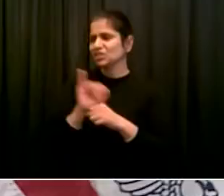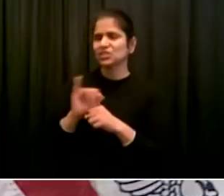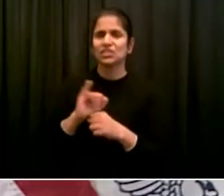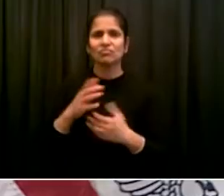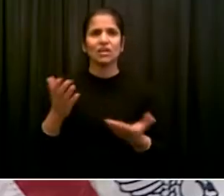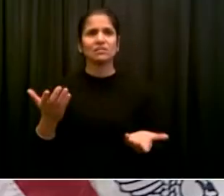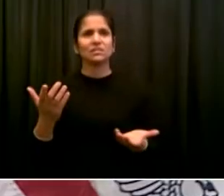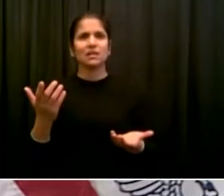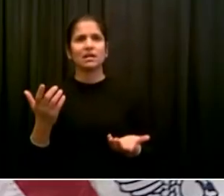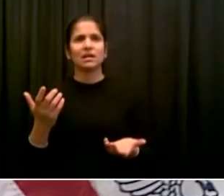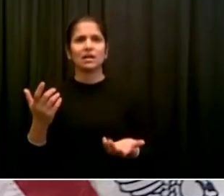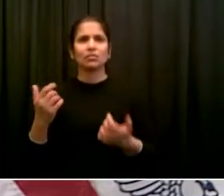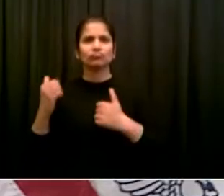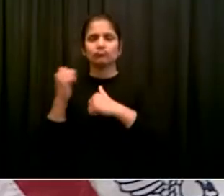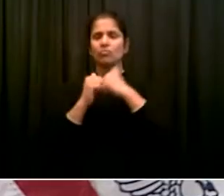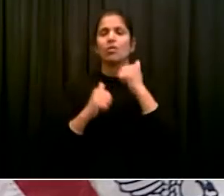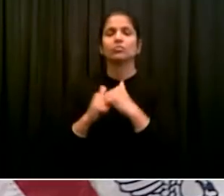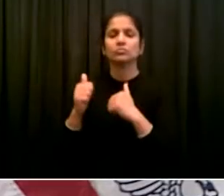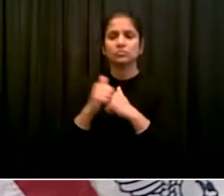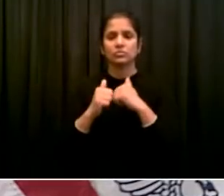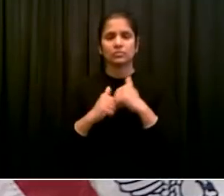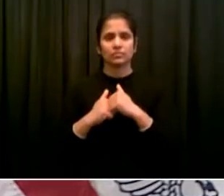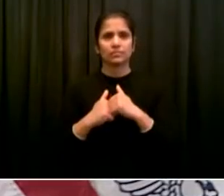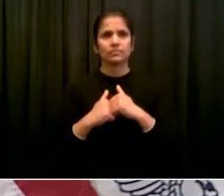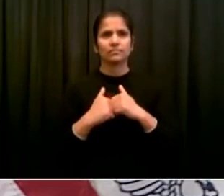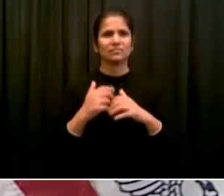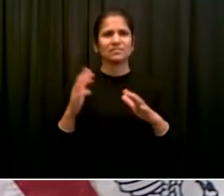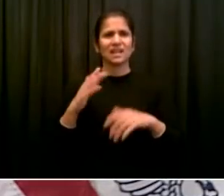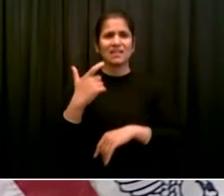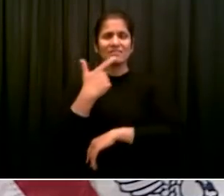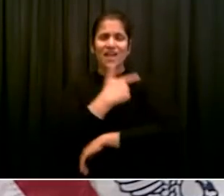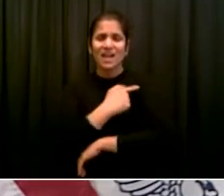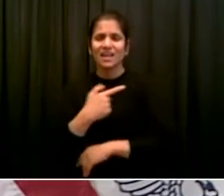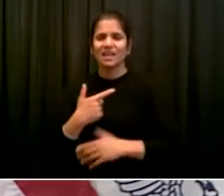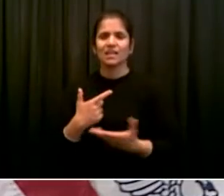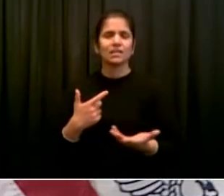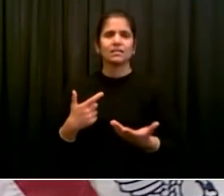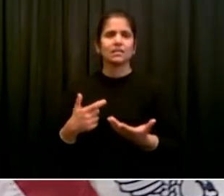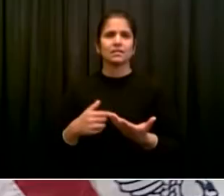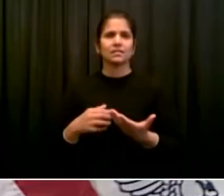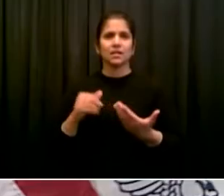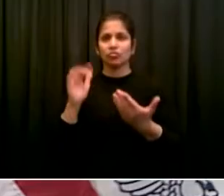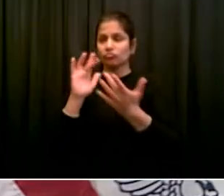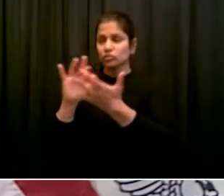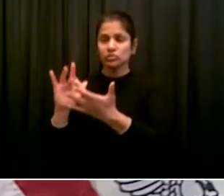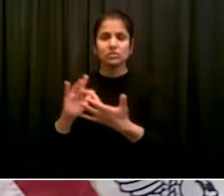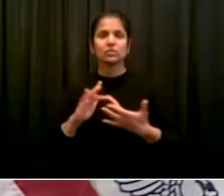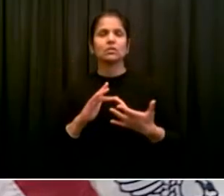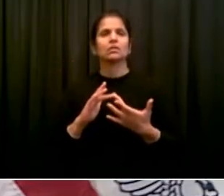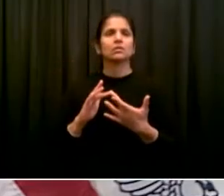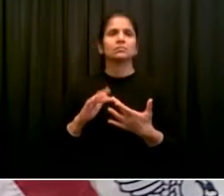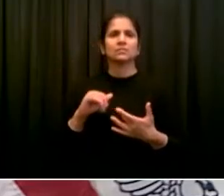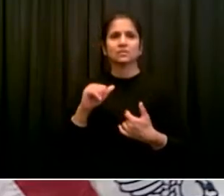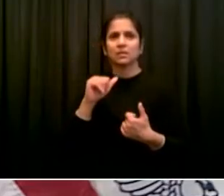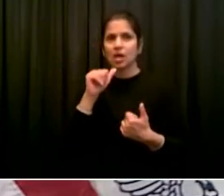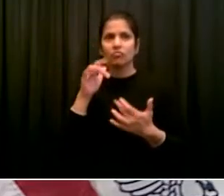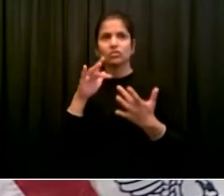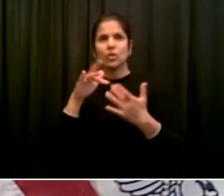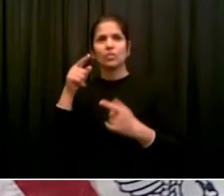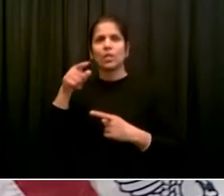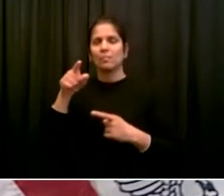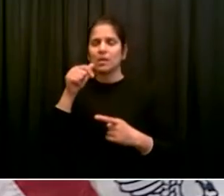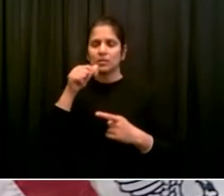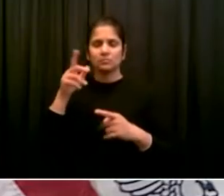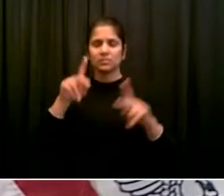with the delivery of this vaccine and the outreach that's not reaching these people, that it's not just